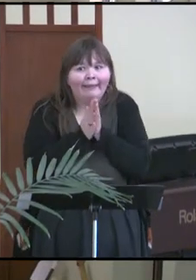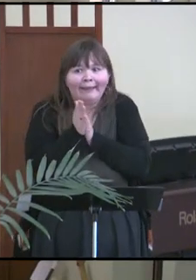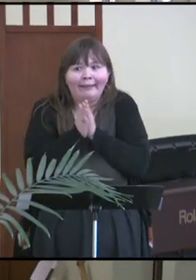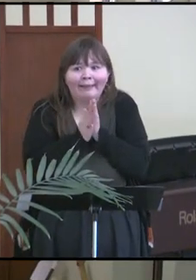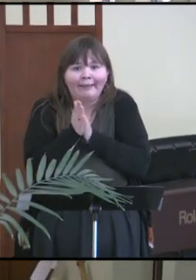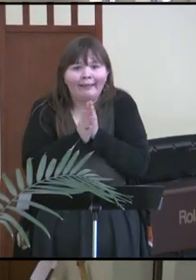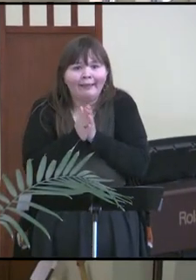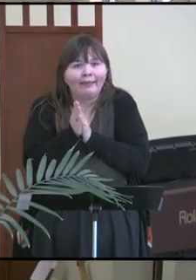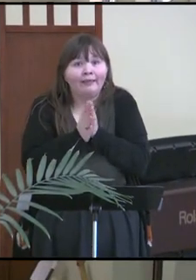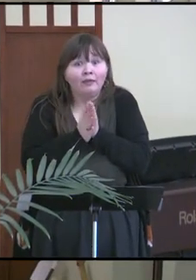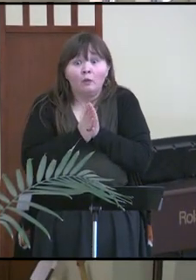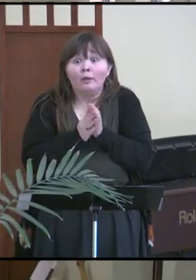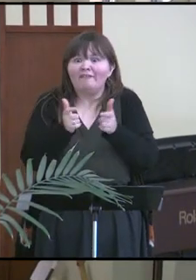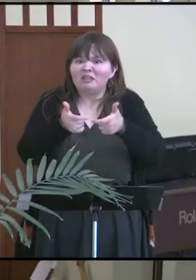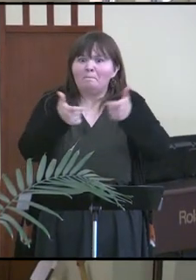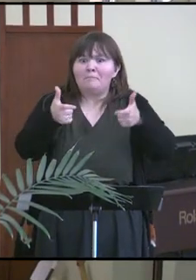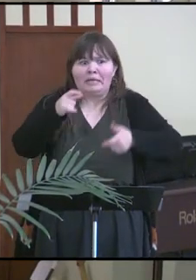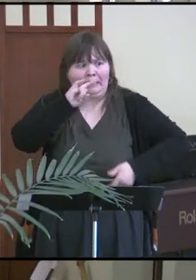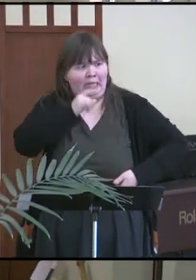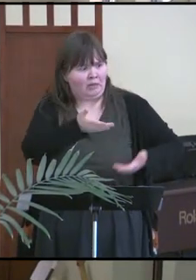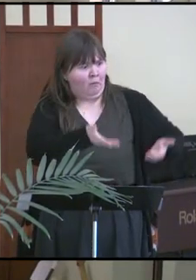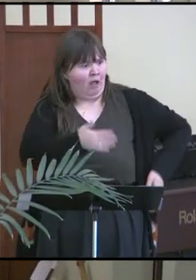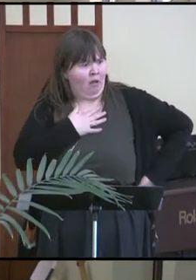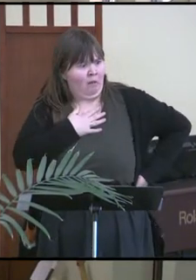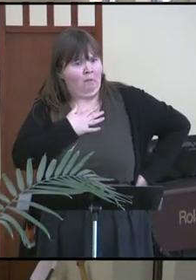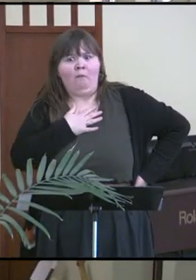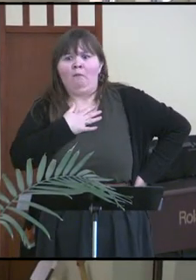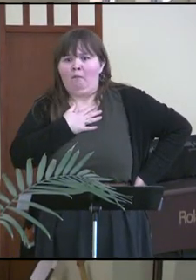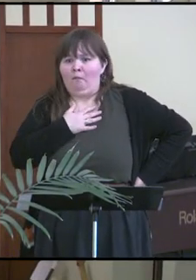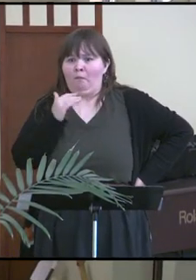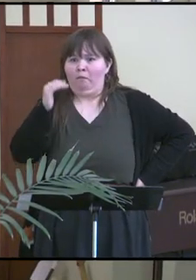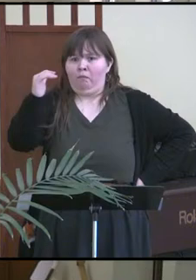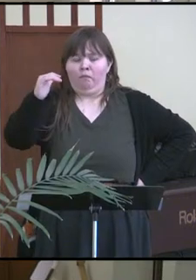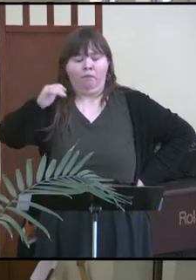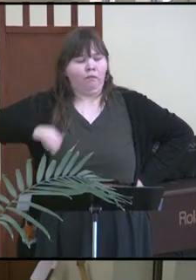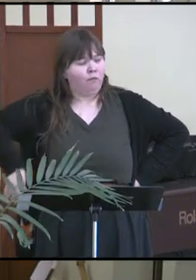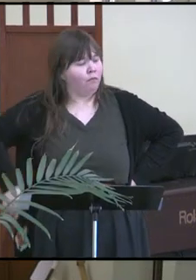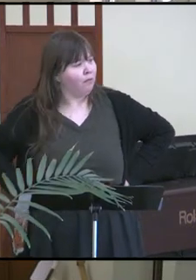Oh, we have some big kids. Do you want some candy?